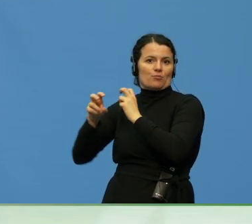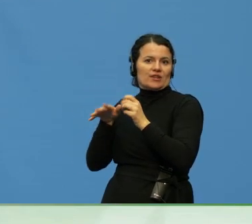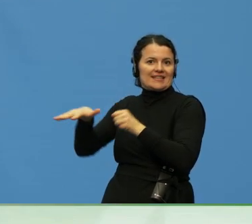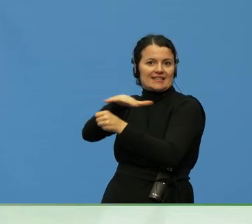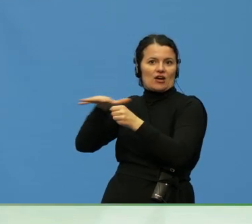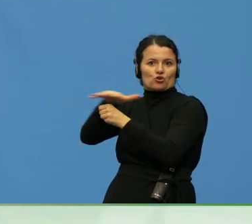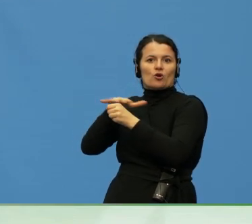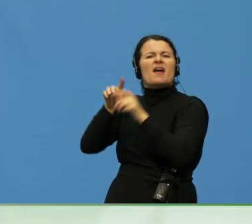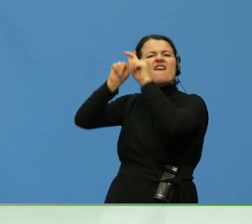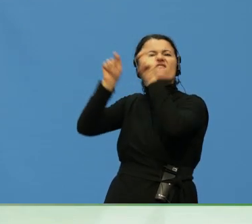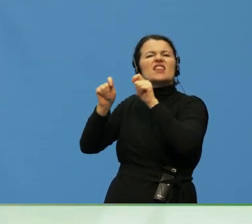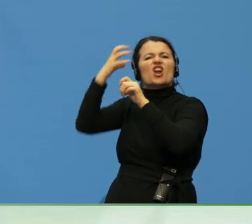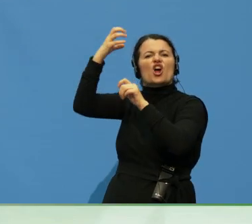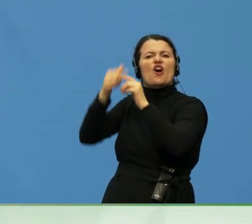dedicated